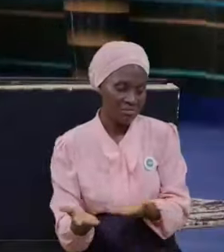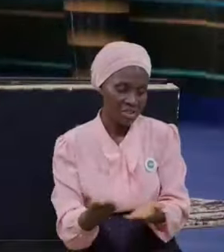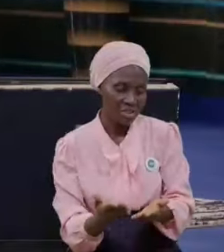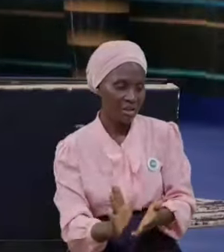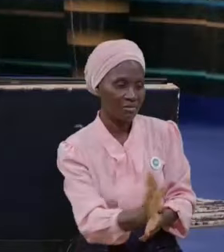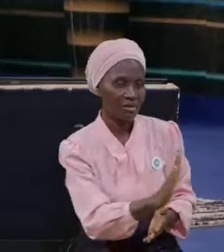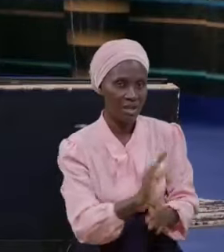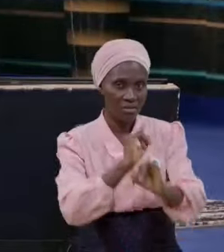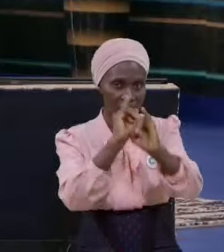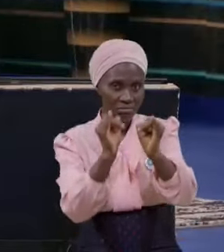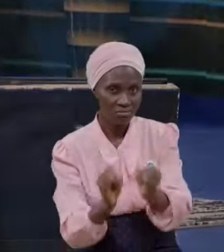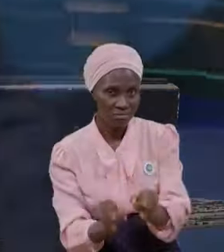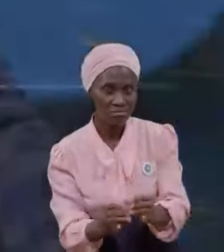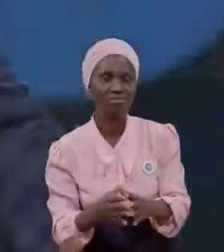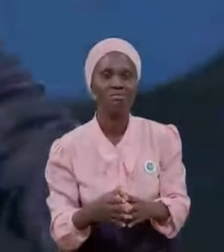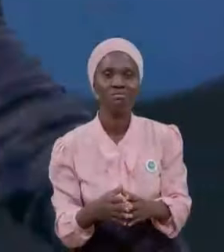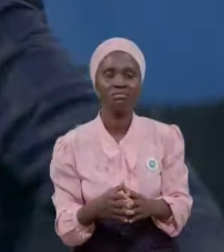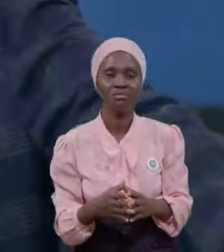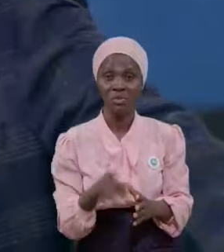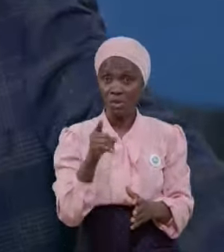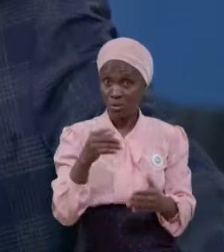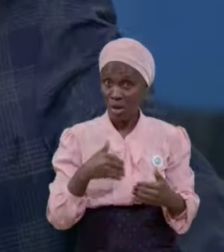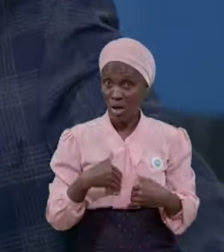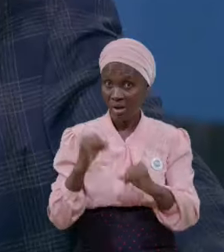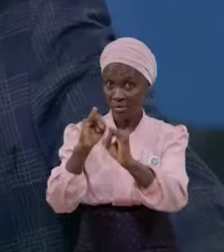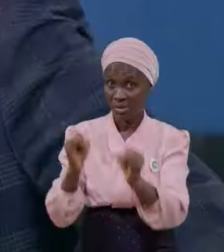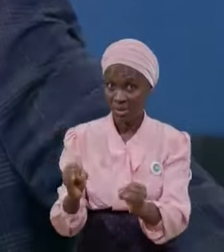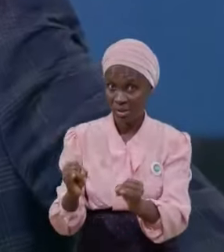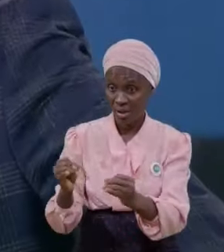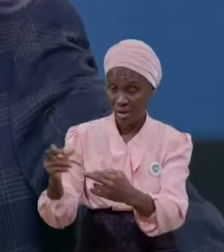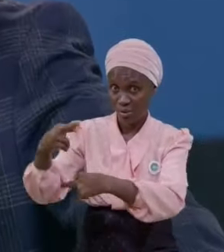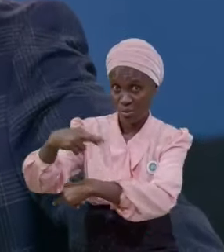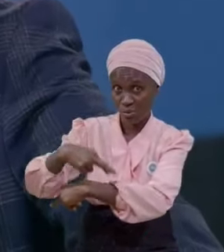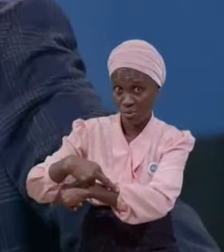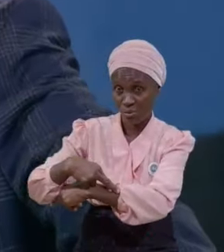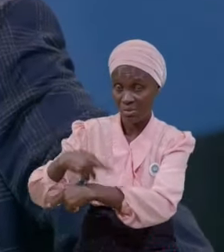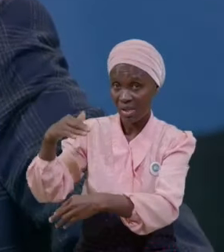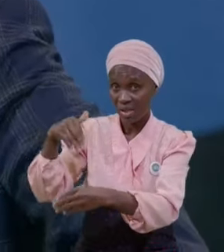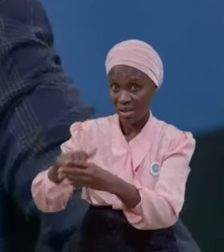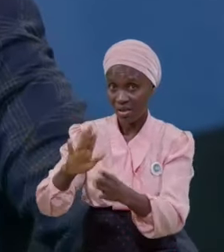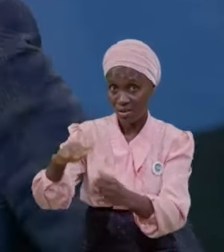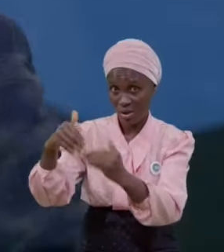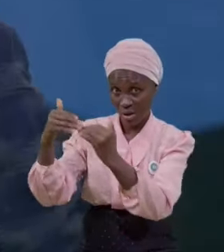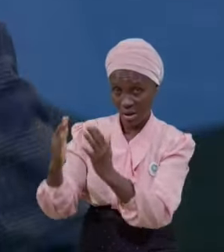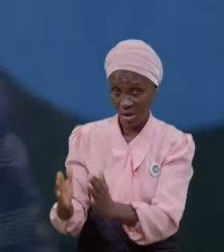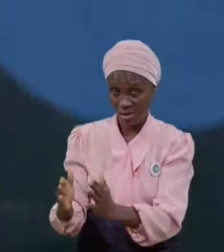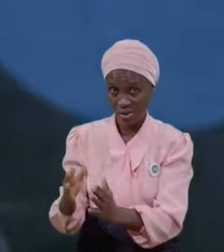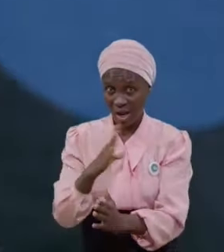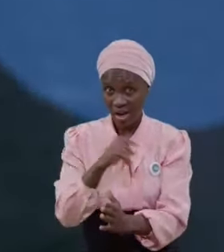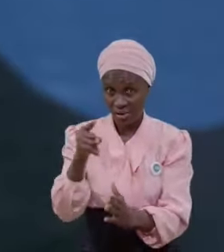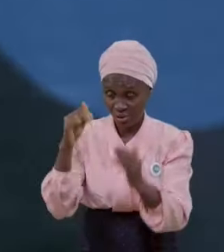shrine in the corner of your room. You bow down to that. You have image, you